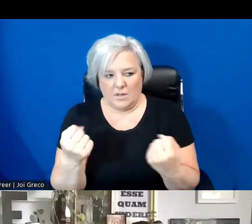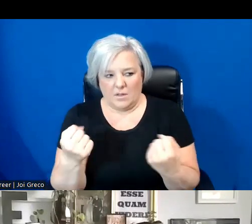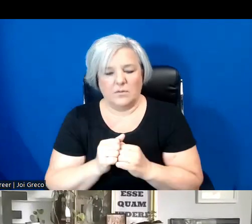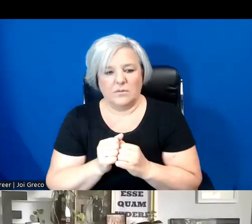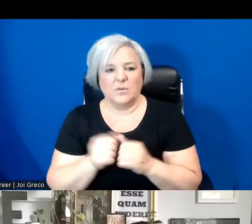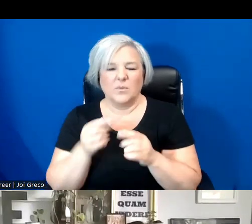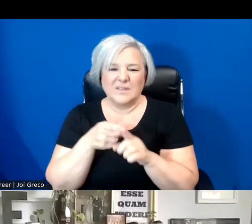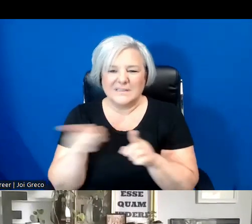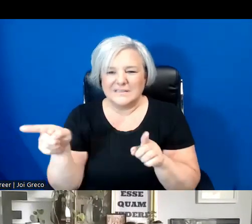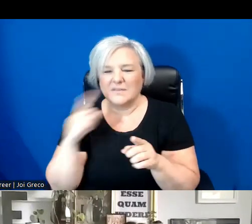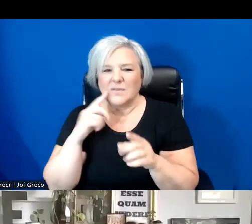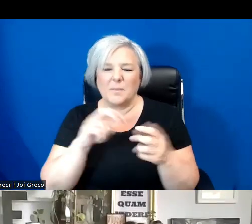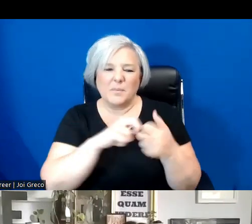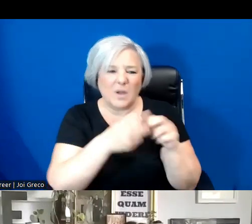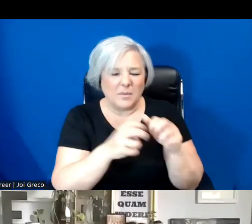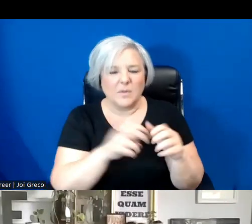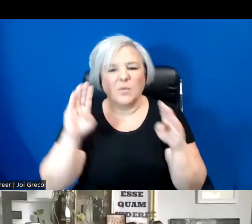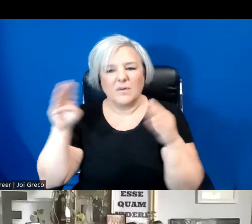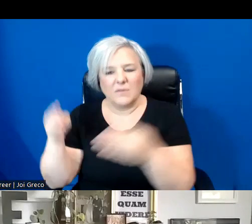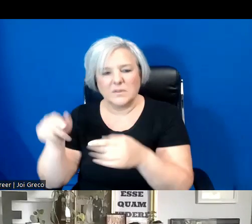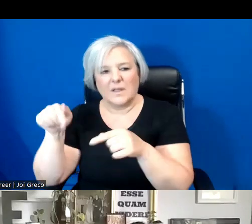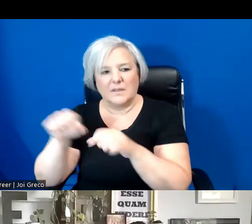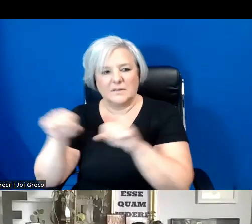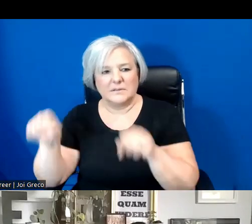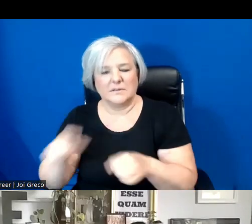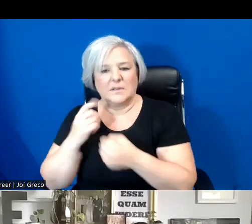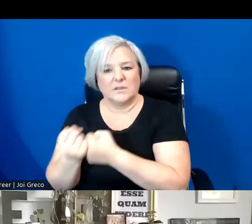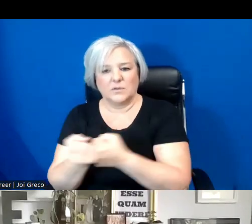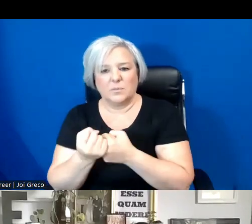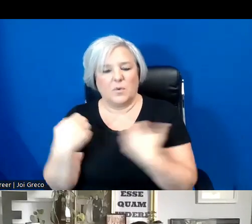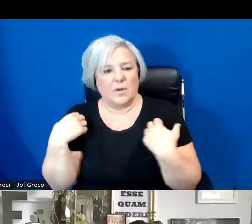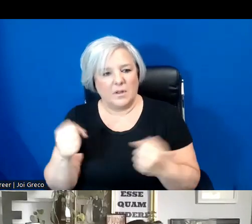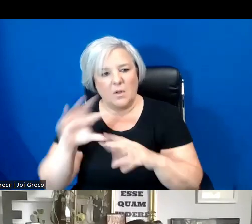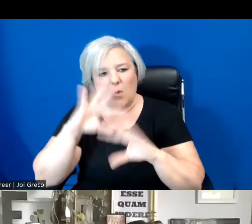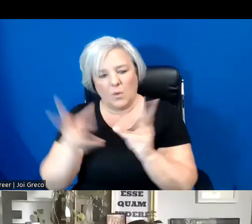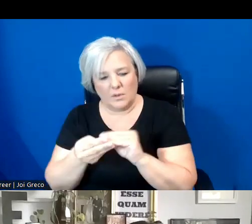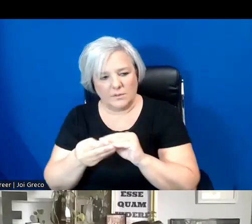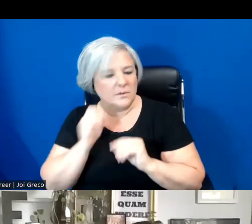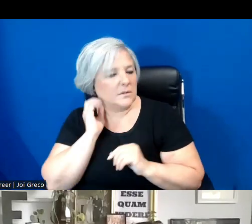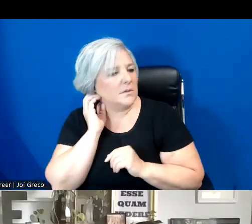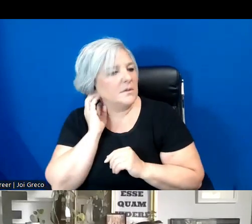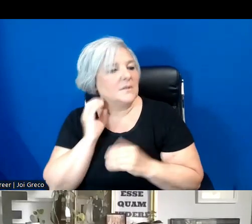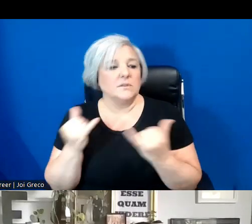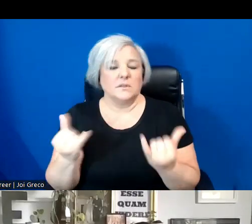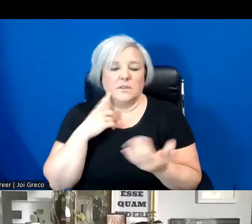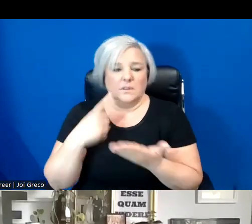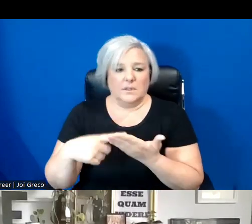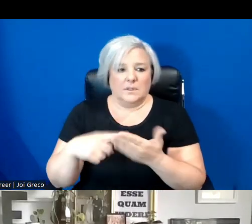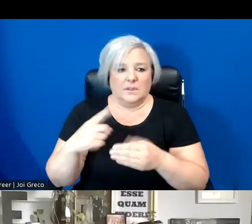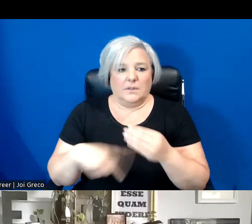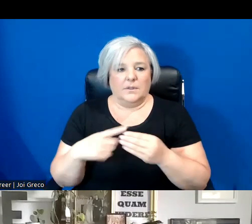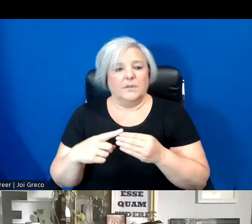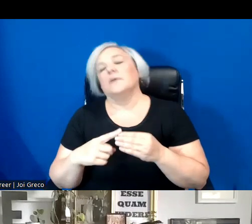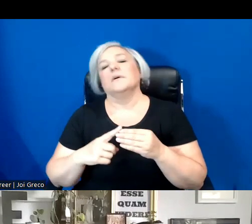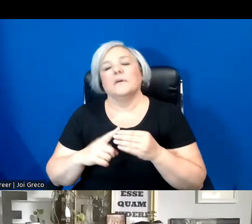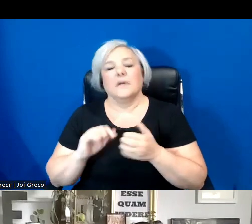specific issues and instead focusing on the systems that support well-being holistically. So today I'm going to talk a little bit about how